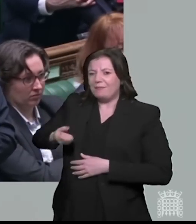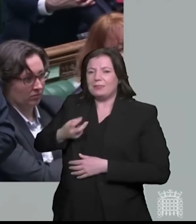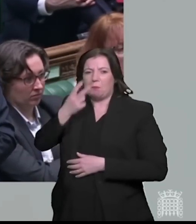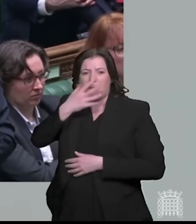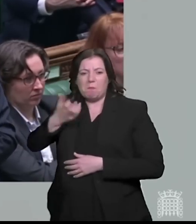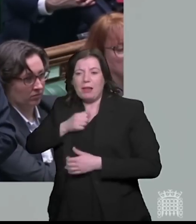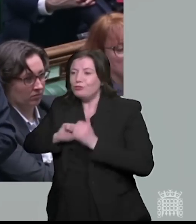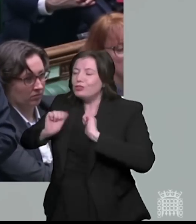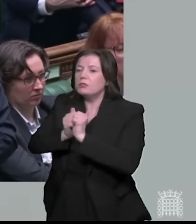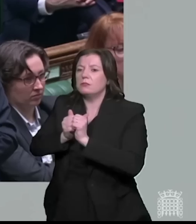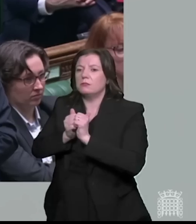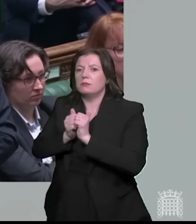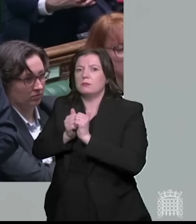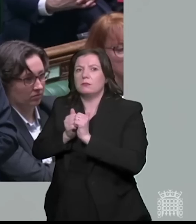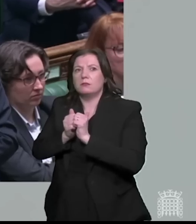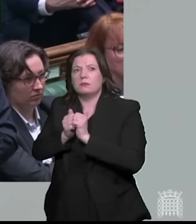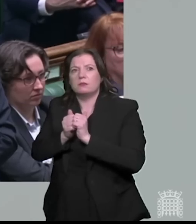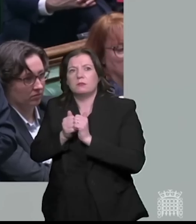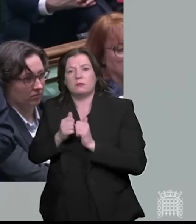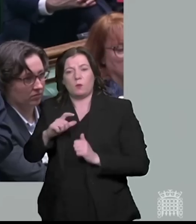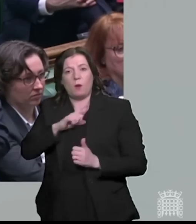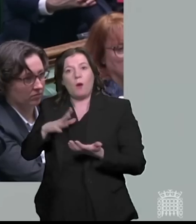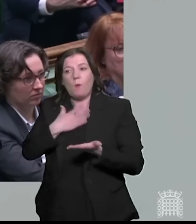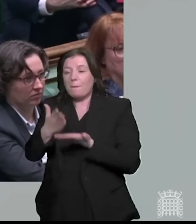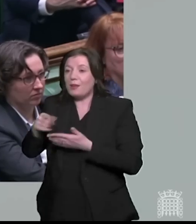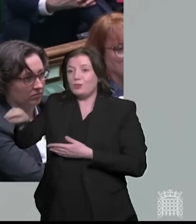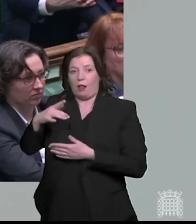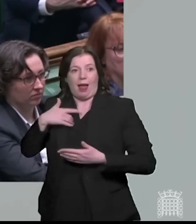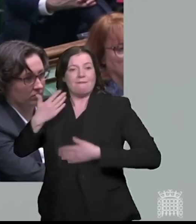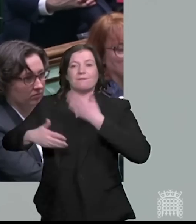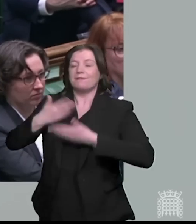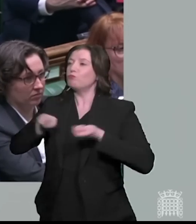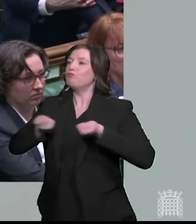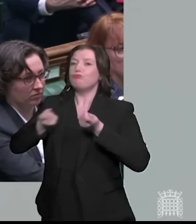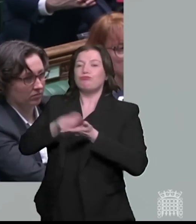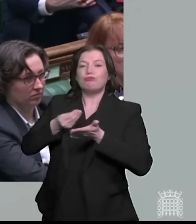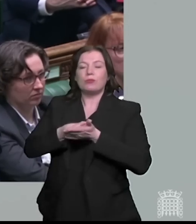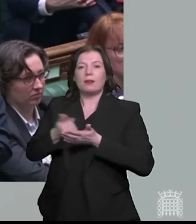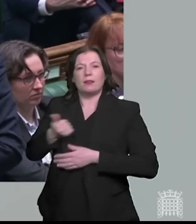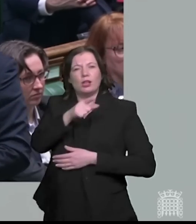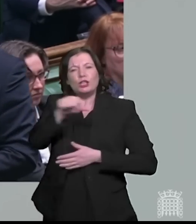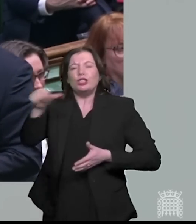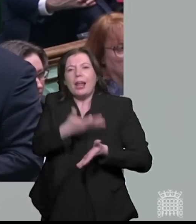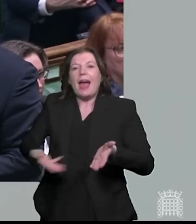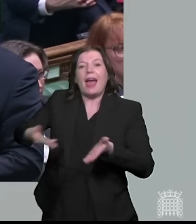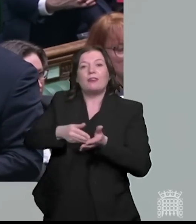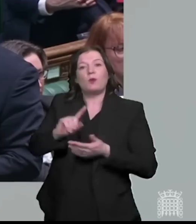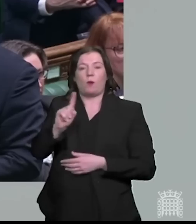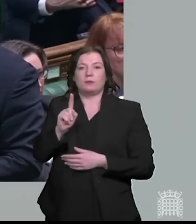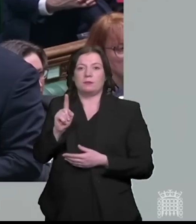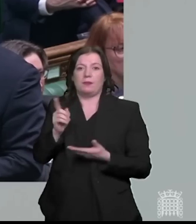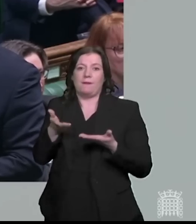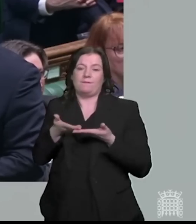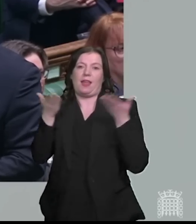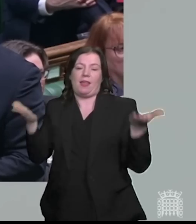pension settlements, that nobody falls behind. And they could have gone further to introduce real fairness and raise